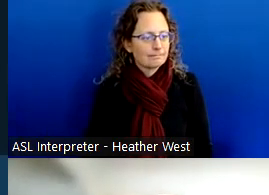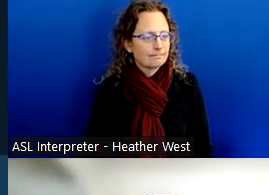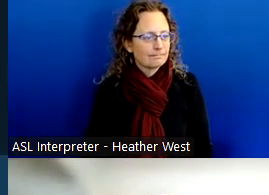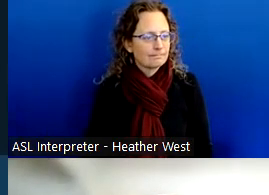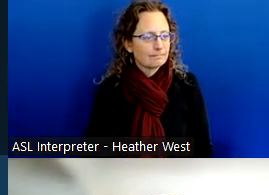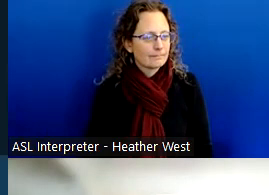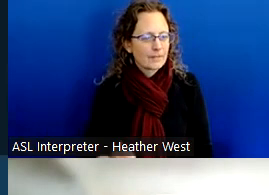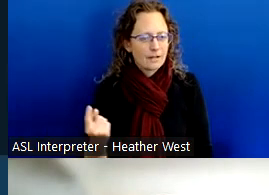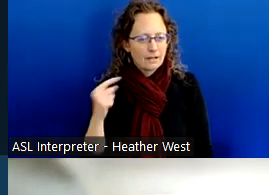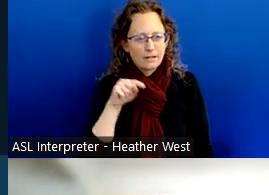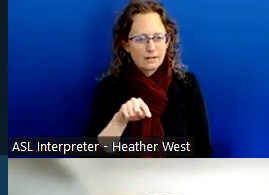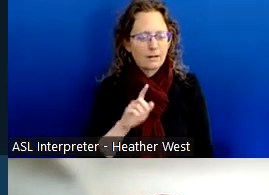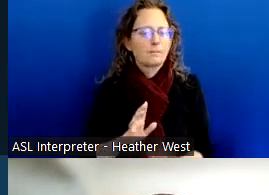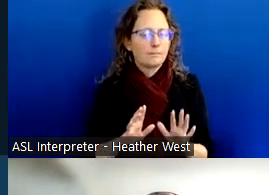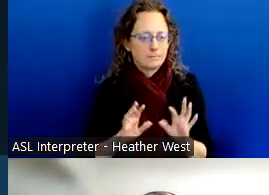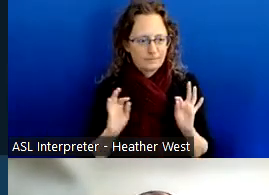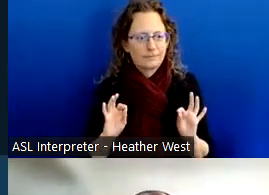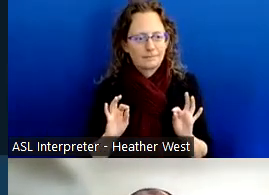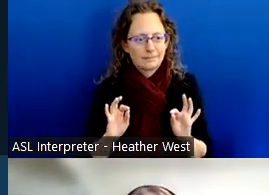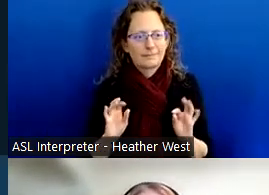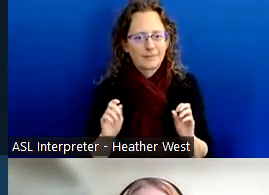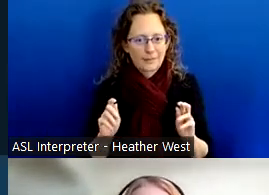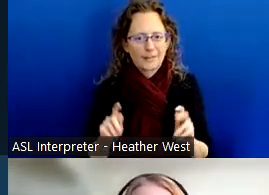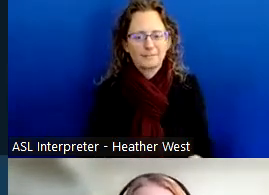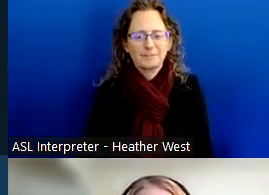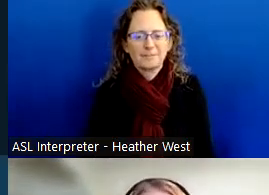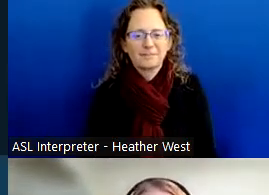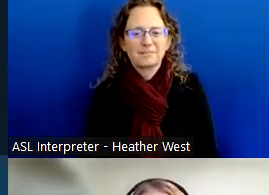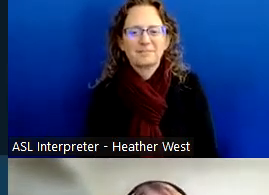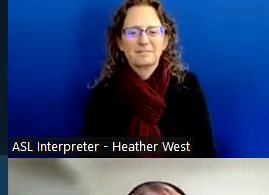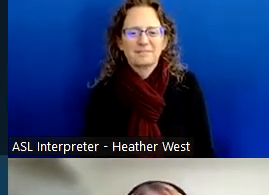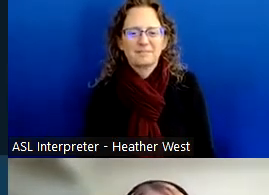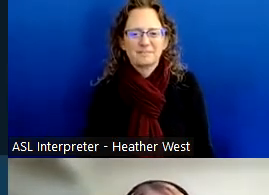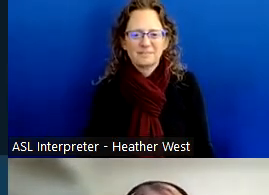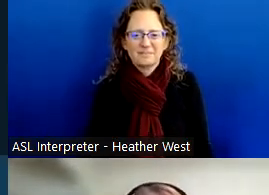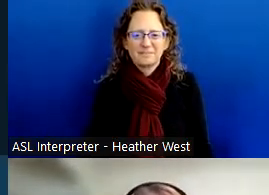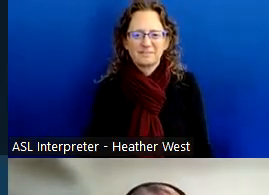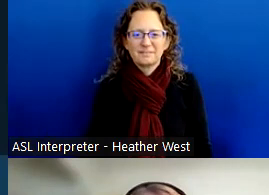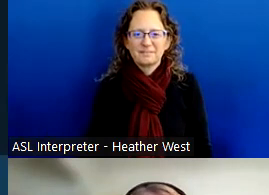I think there's a lag when you control the slides, but thank you so much.